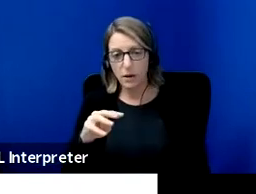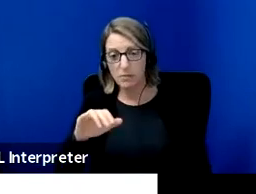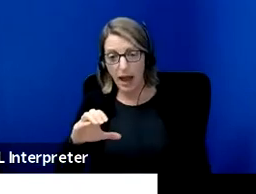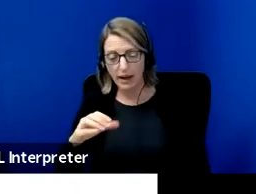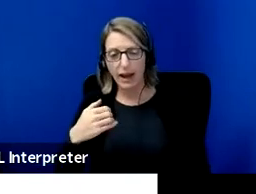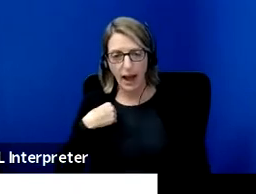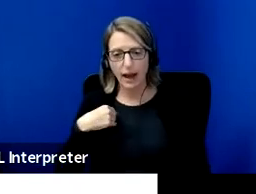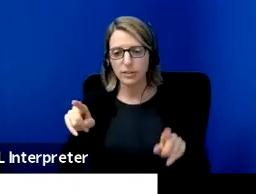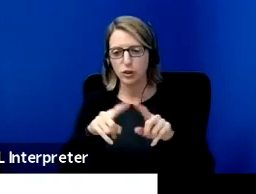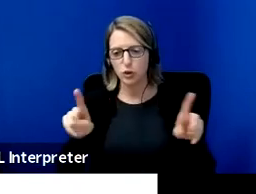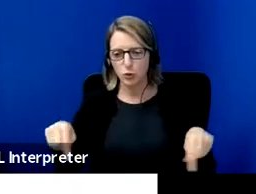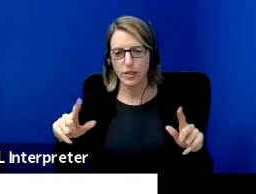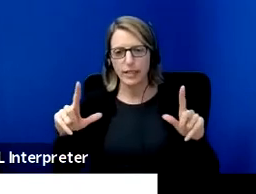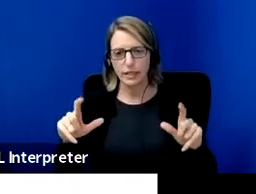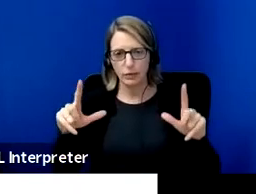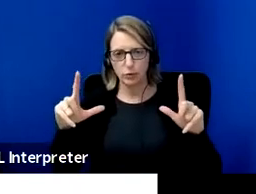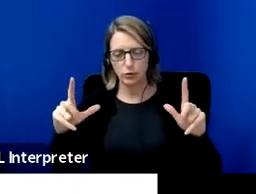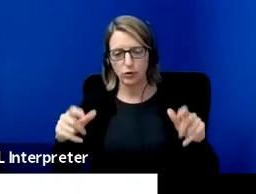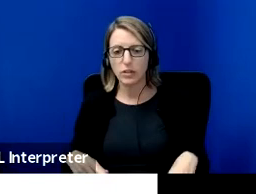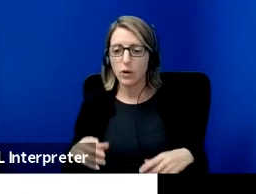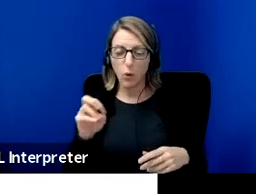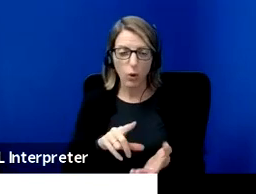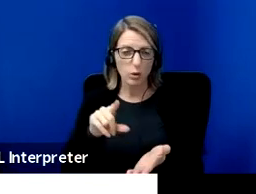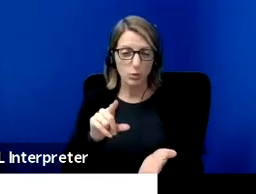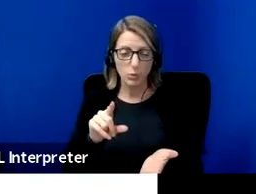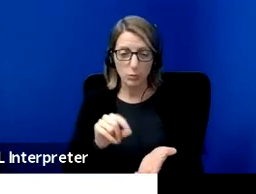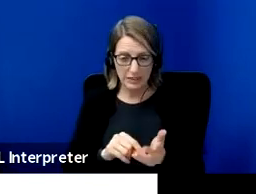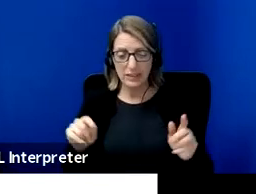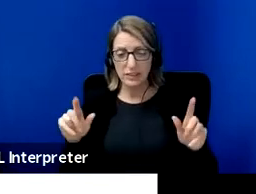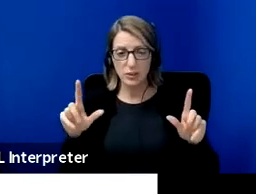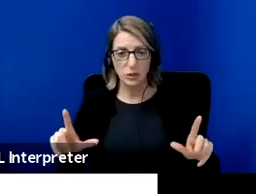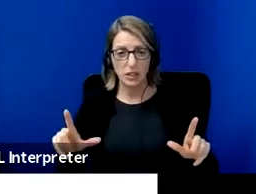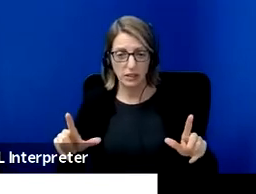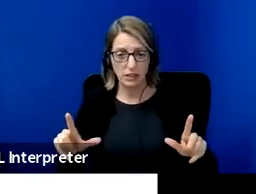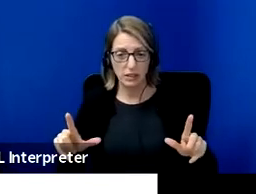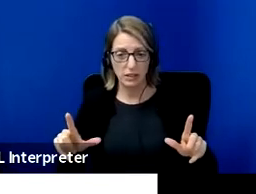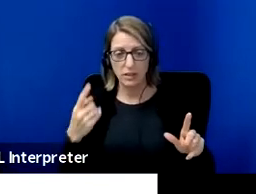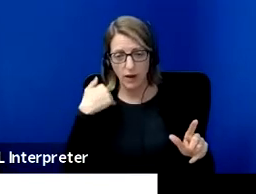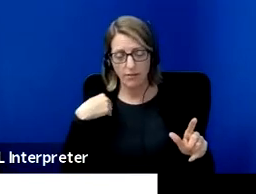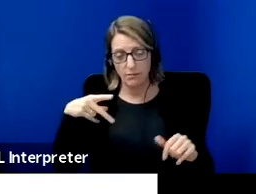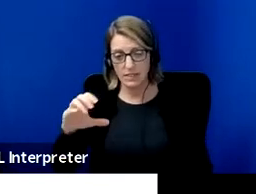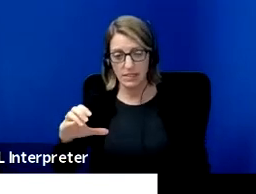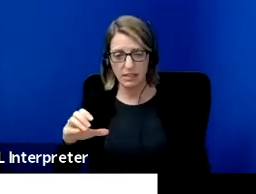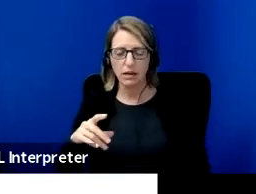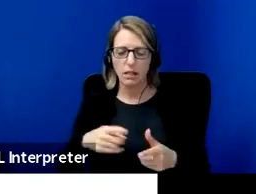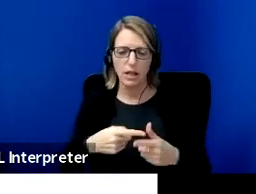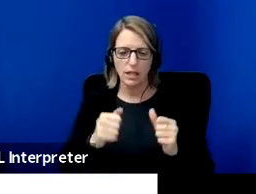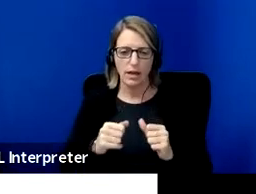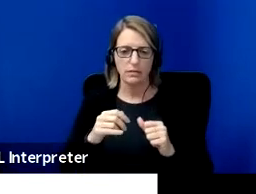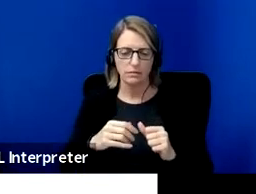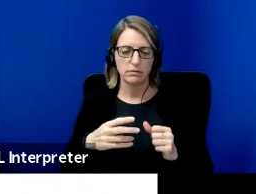built in. You can also do print screen if you're on a PC, and you can save those as files and upload